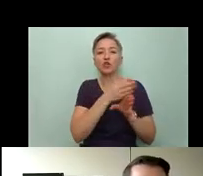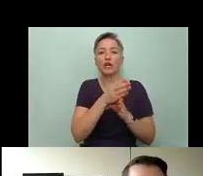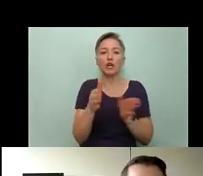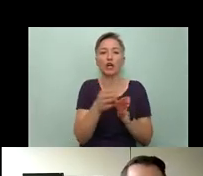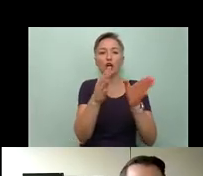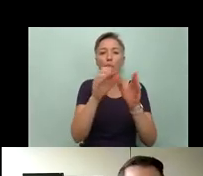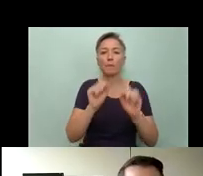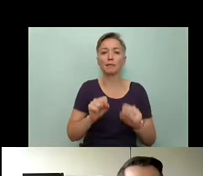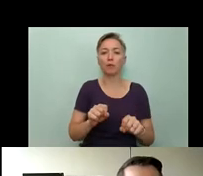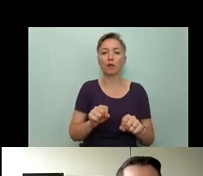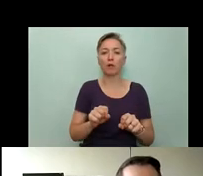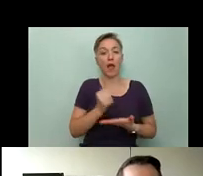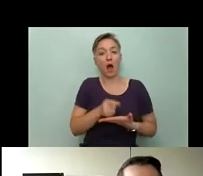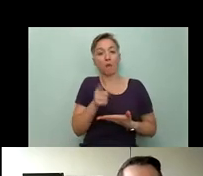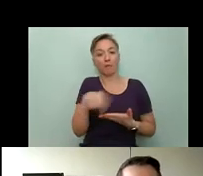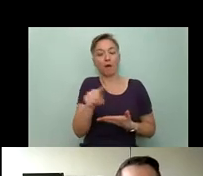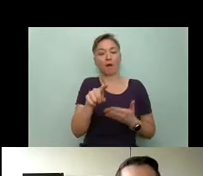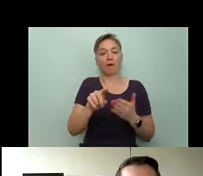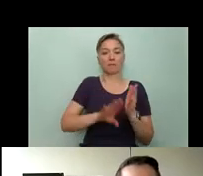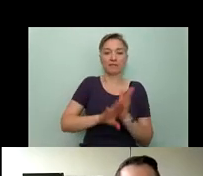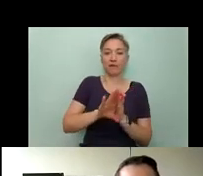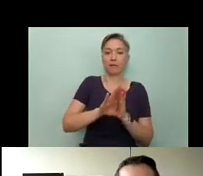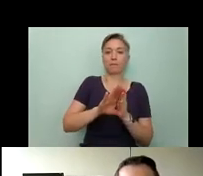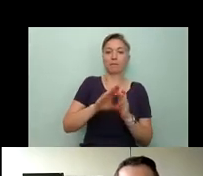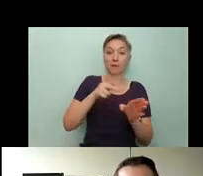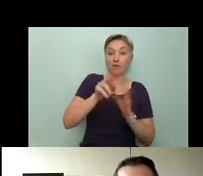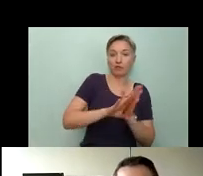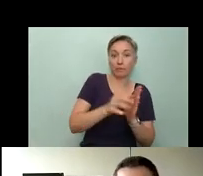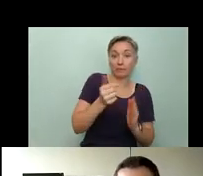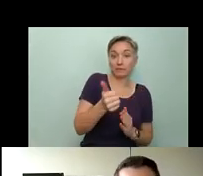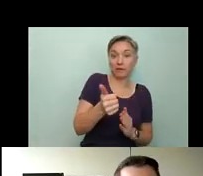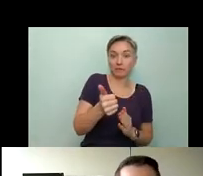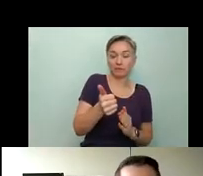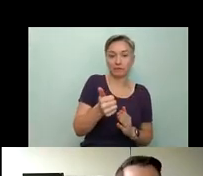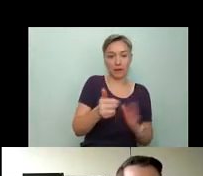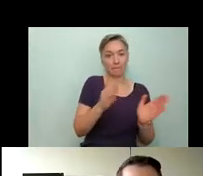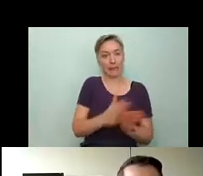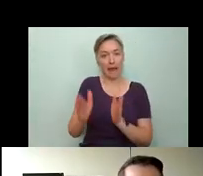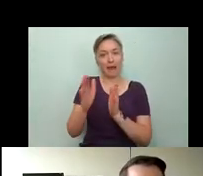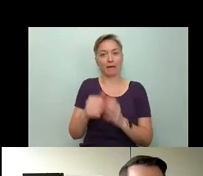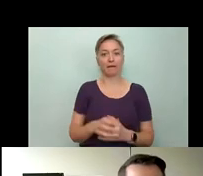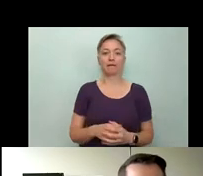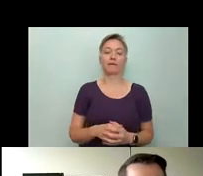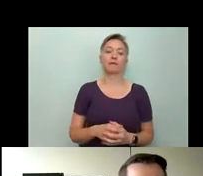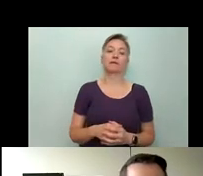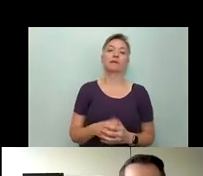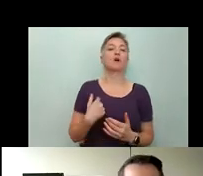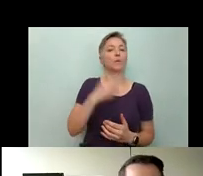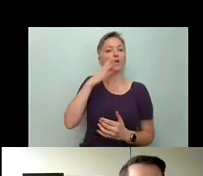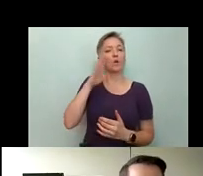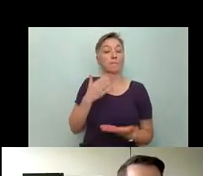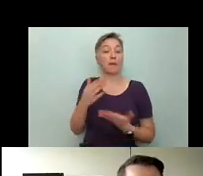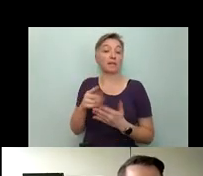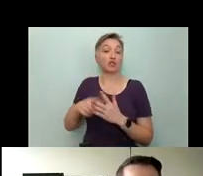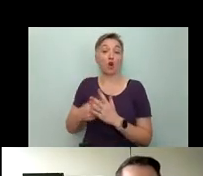embark on their own professional development, their own career planning. We know that people may start out in one particular track